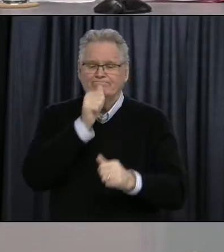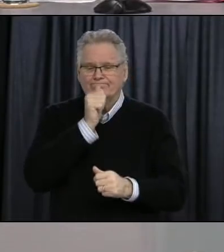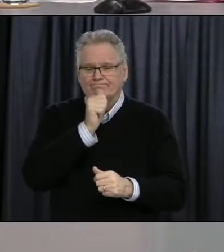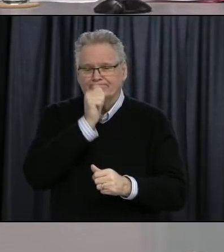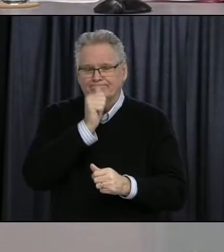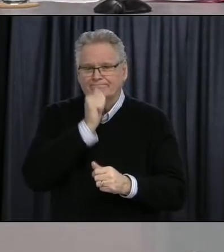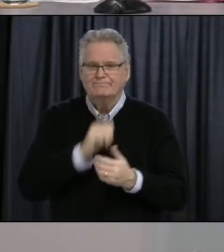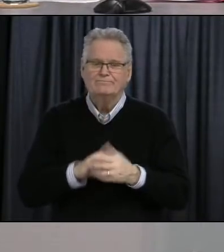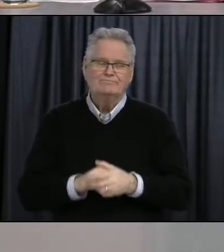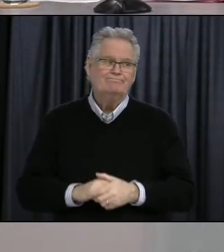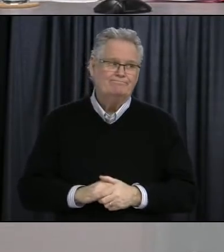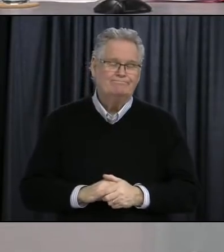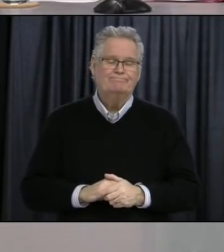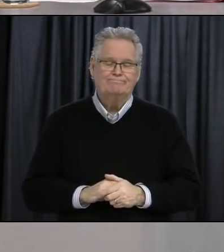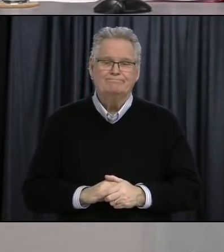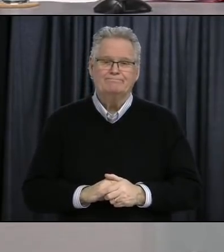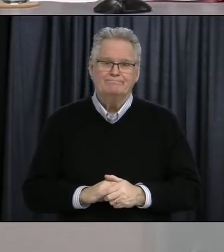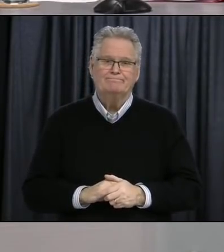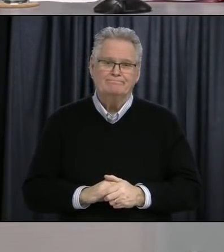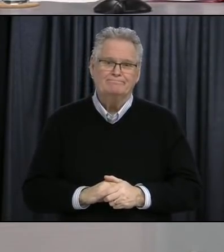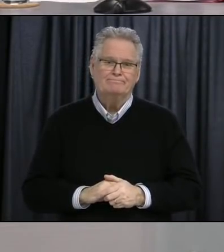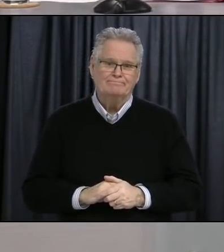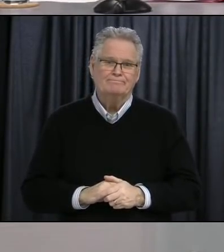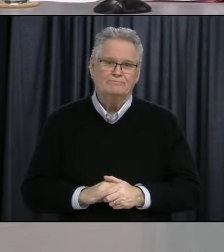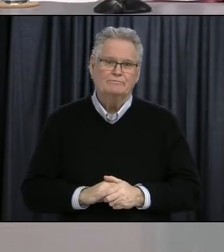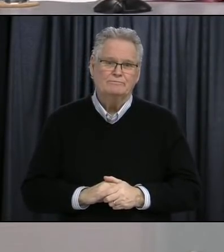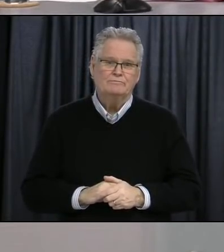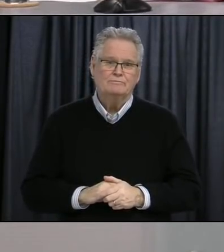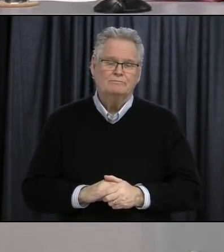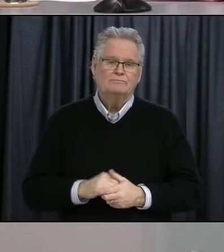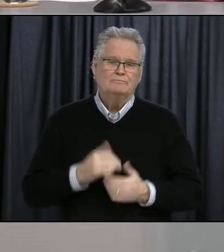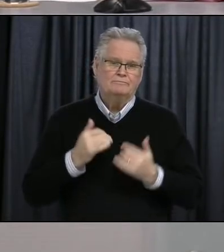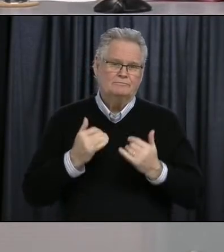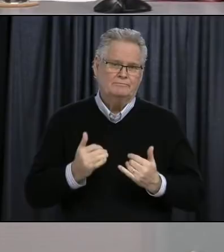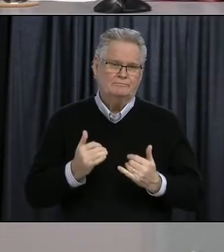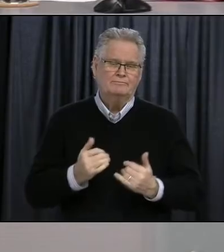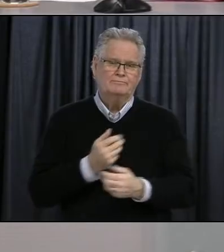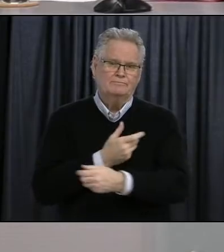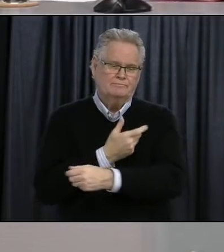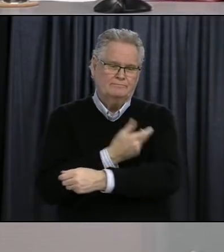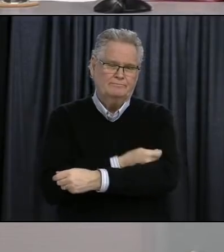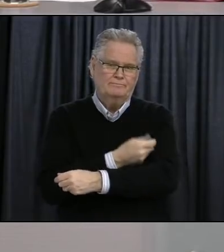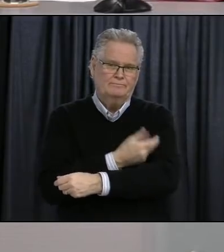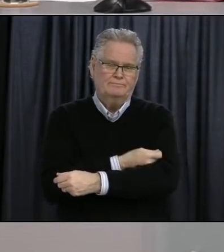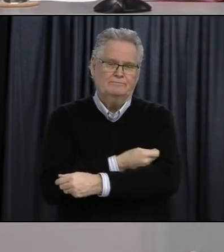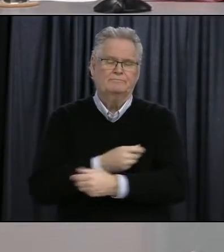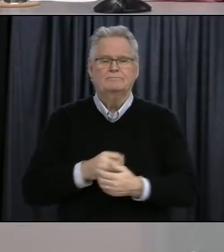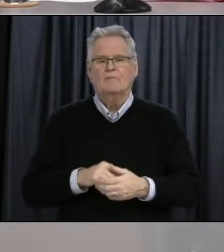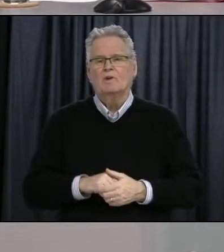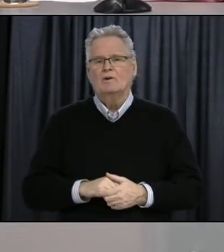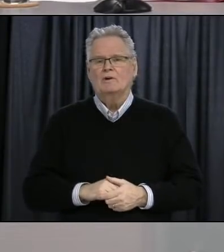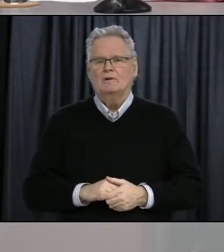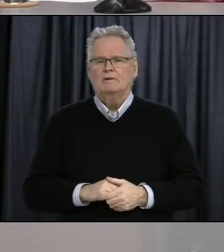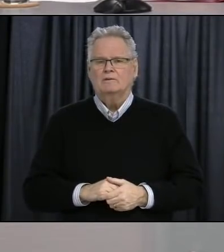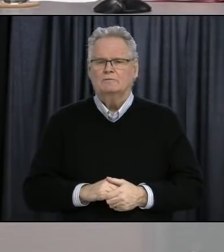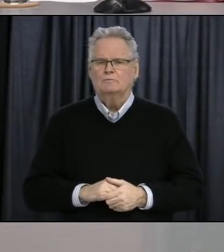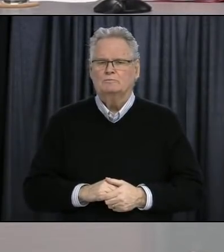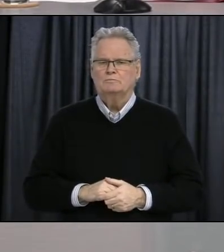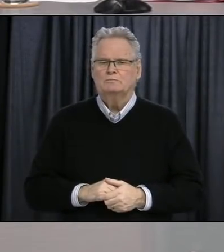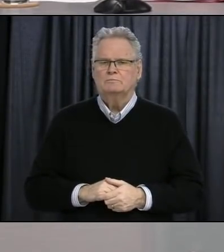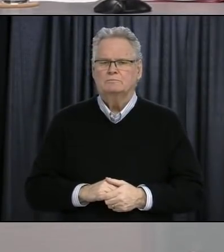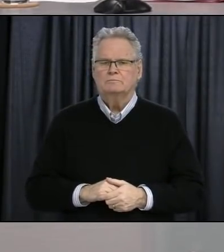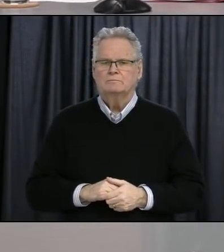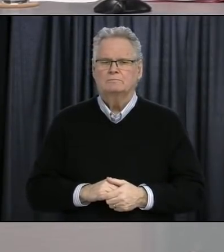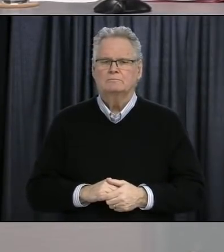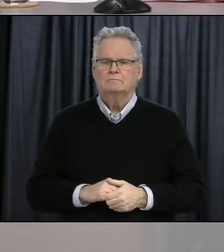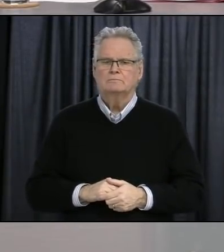And a question about the vaccine administration. Can you give us an idea of how many doses a day we're currently giving out and how we